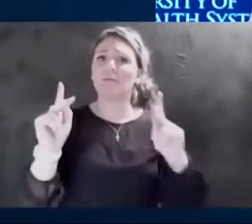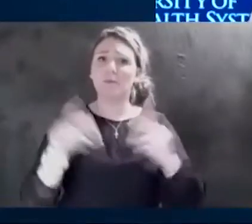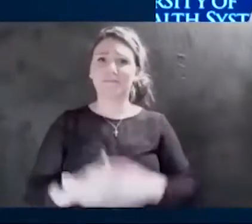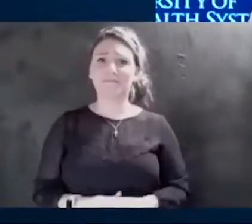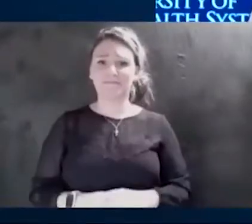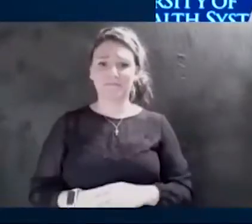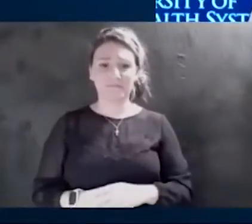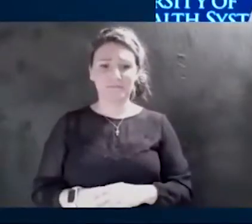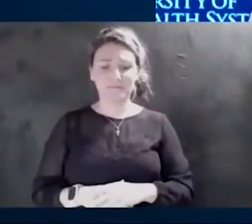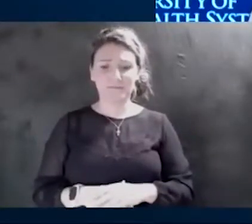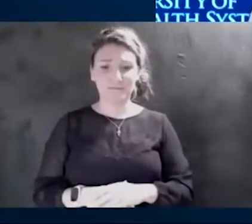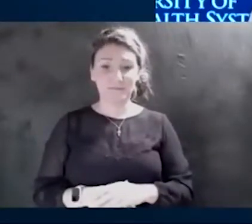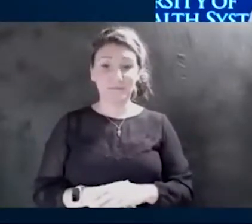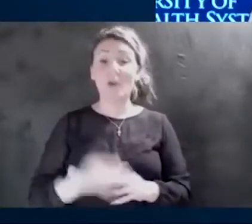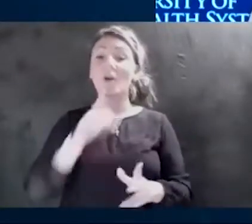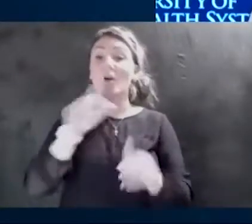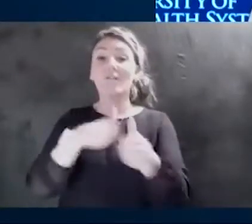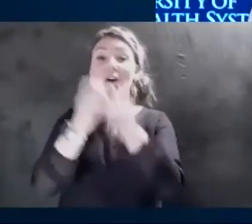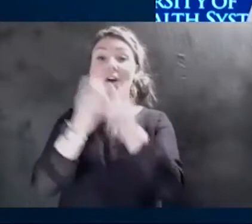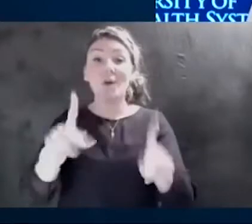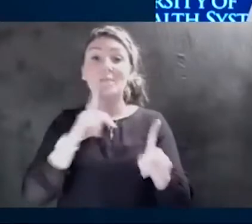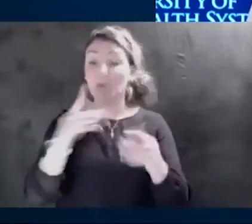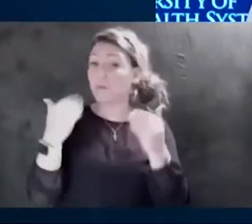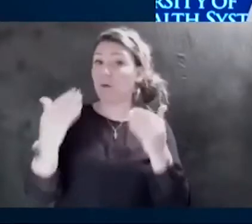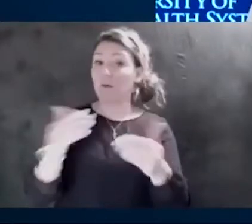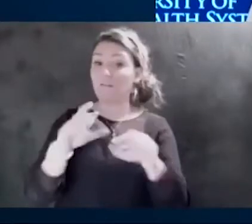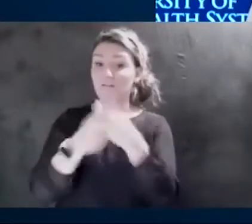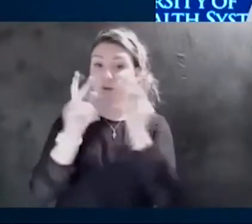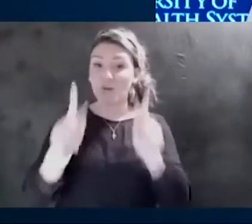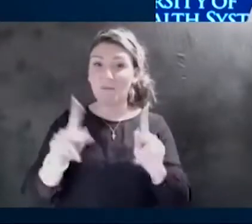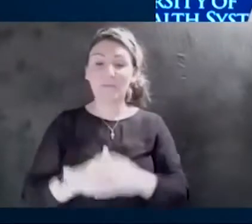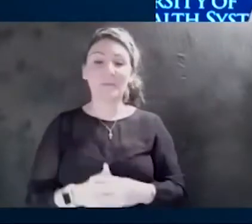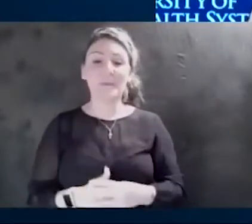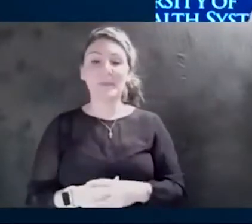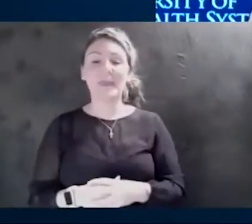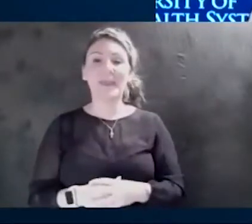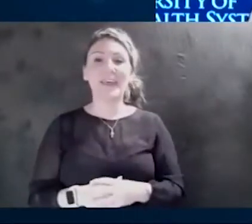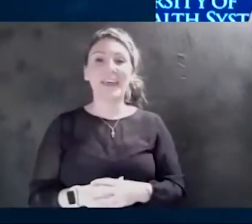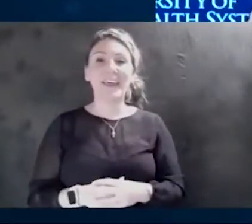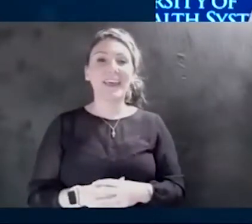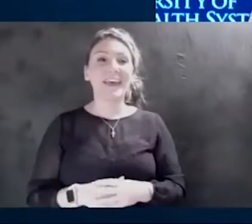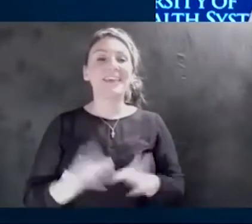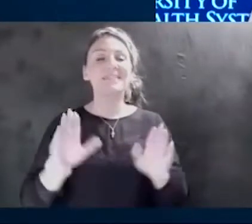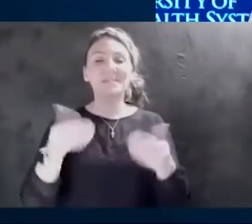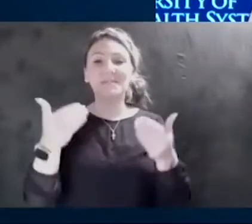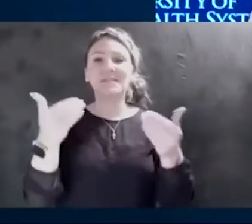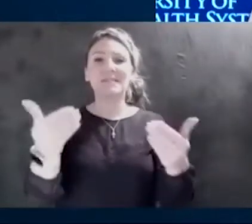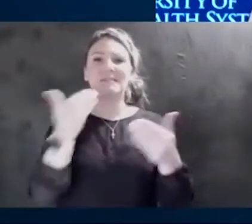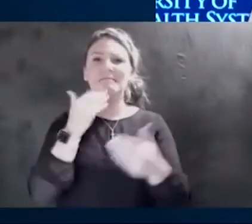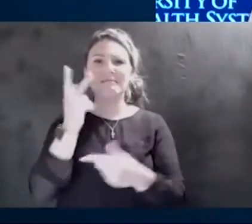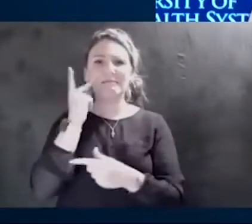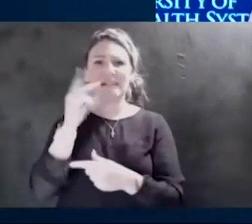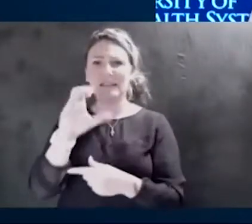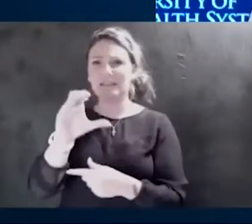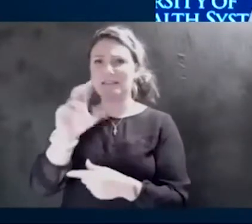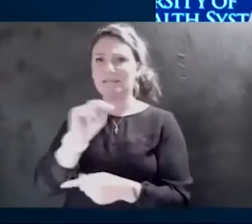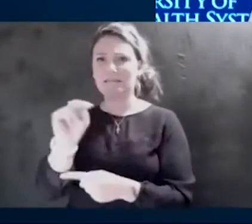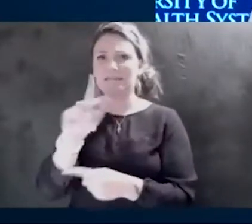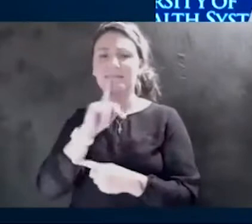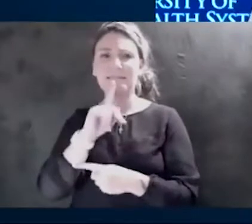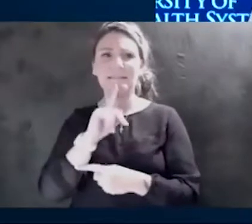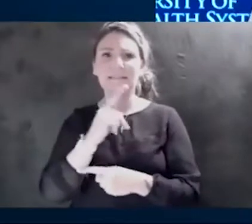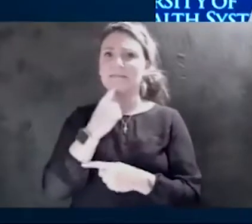And then Really I did quickly, have a follow-up. I'm so sorry. Go ahead. I saw CNN just pushed out saying that new